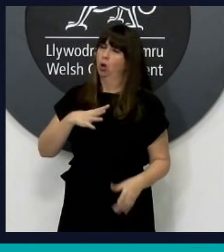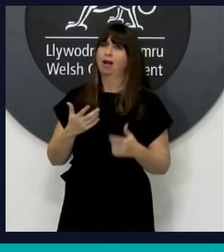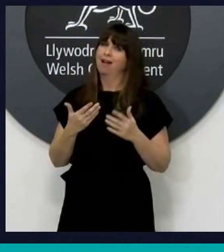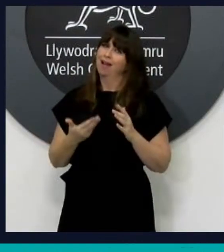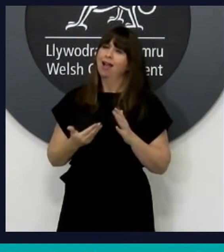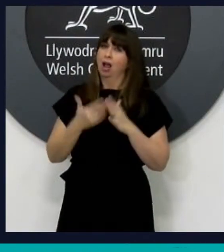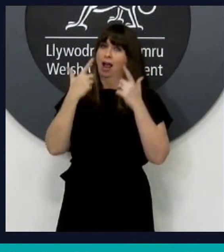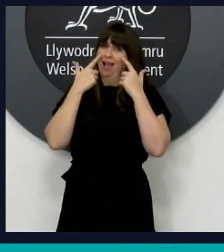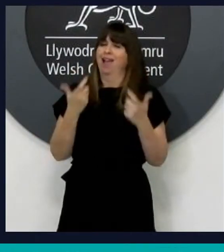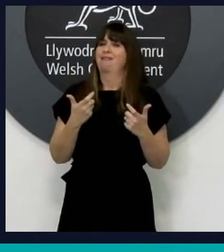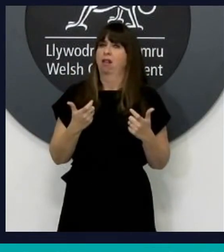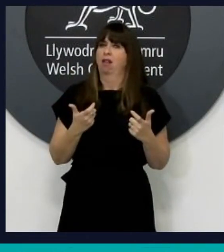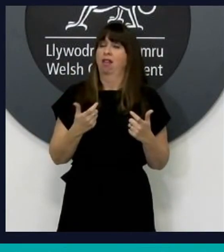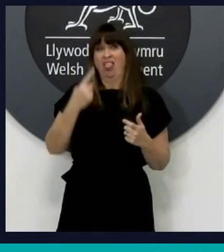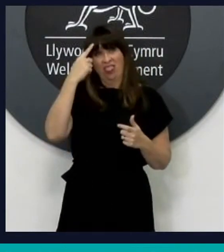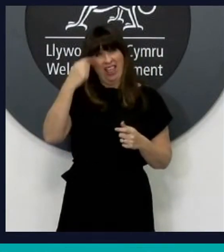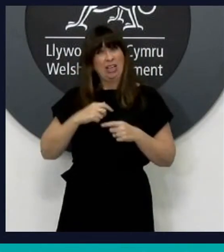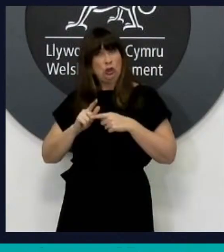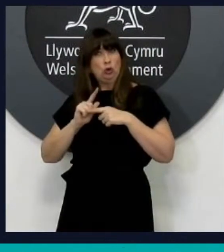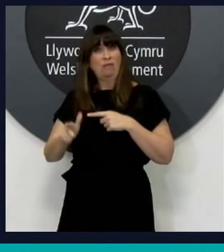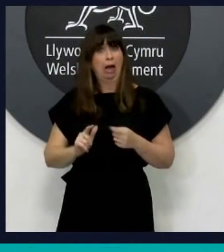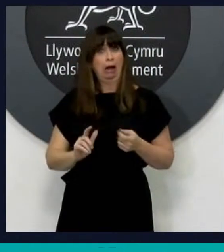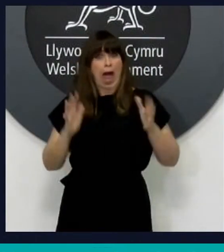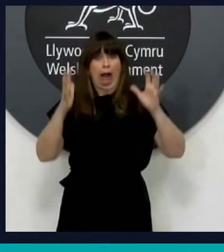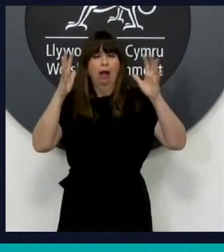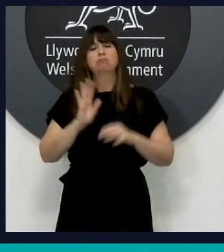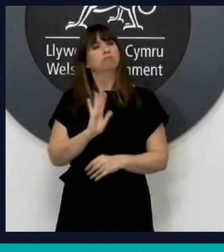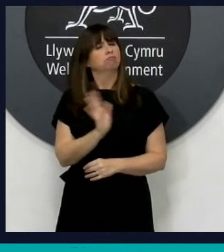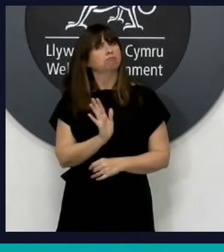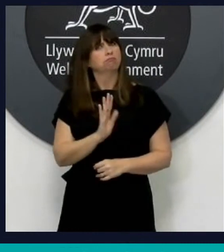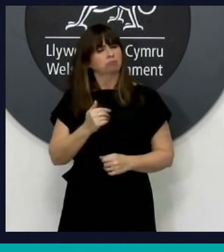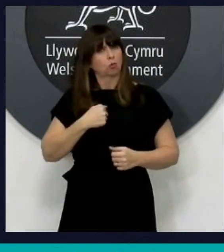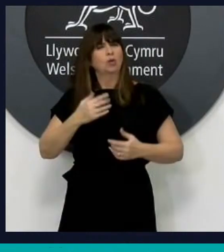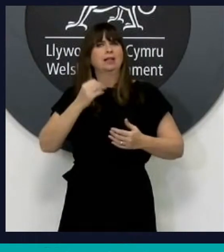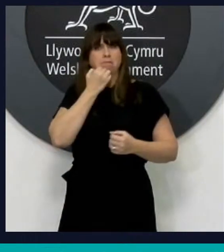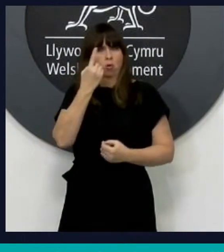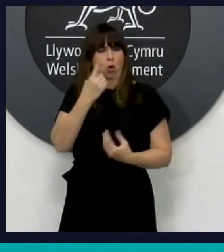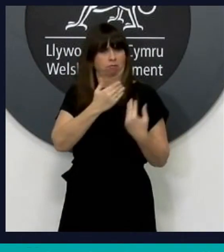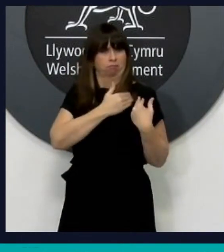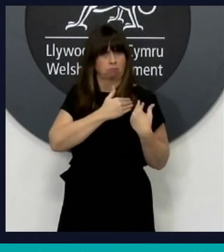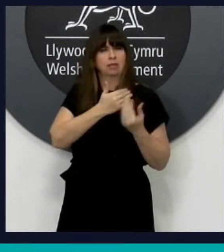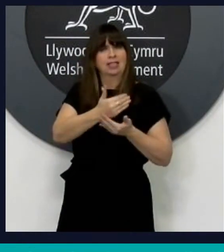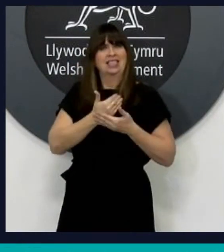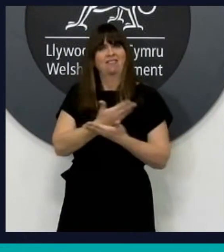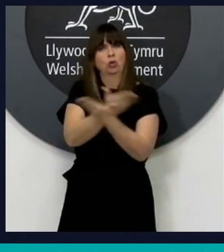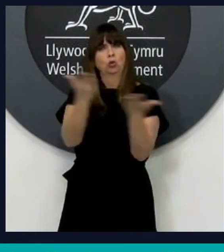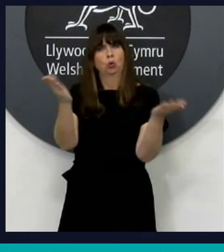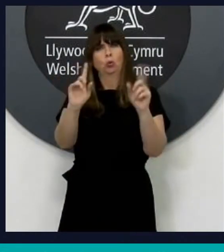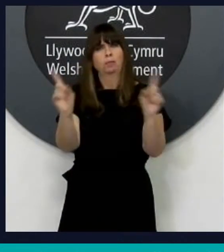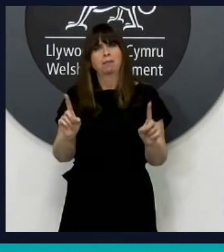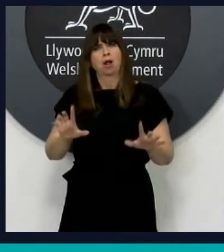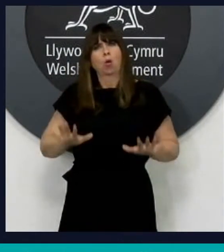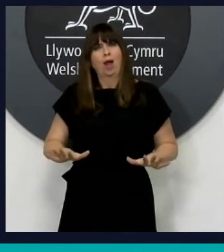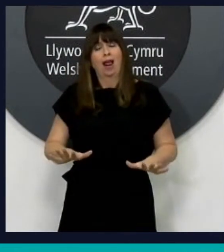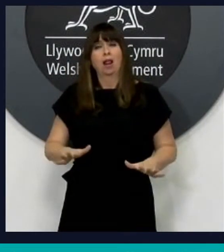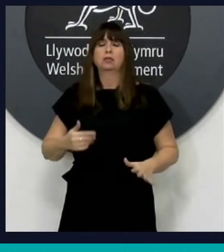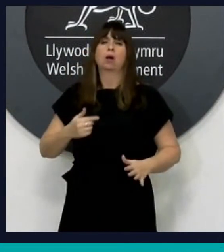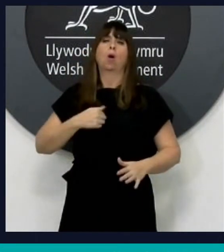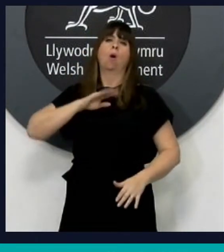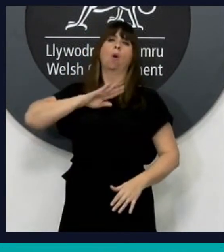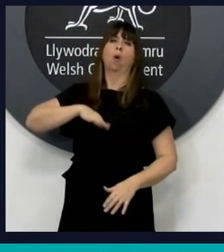And as a government, our first responsibility is to keep the people of Wales safe. We're very pleased that the UK